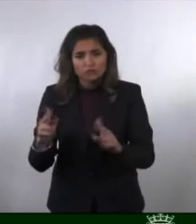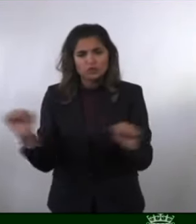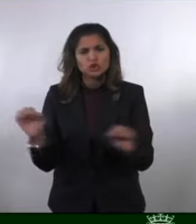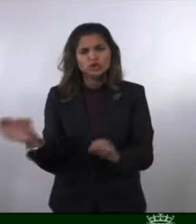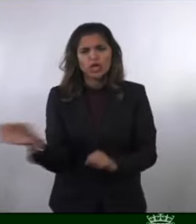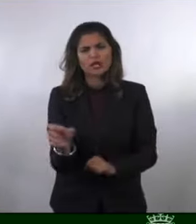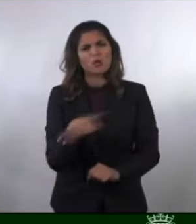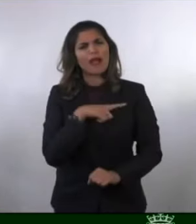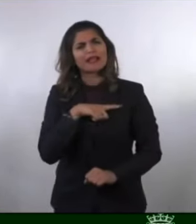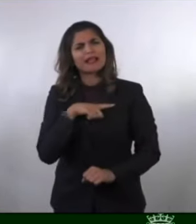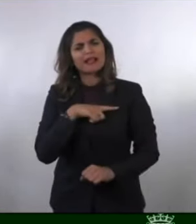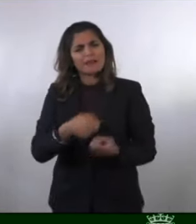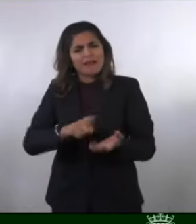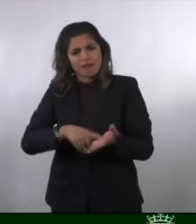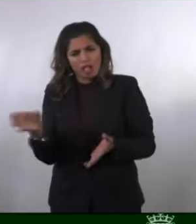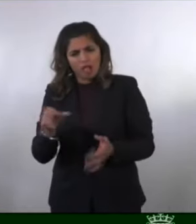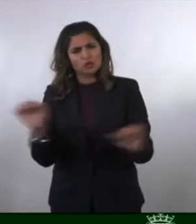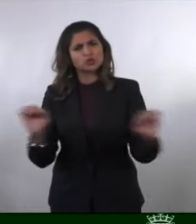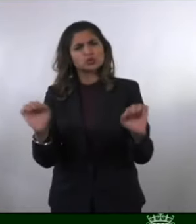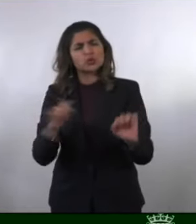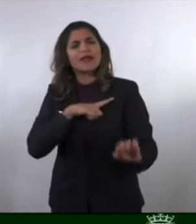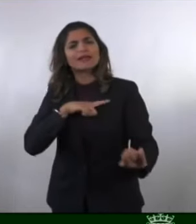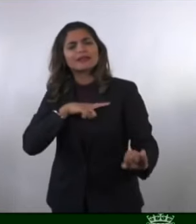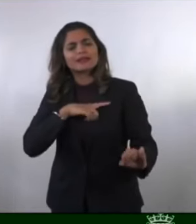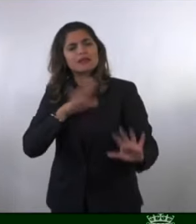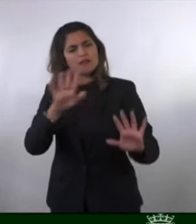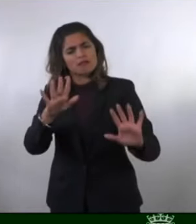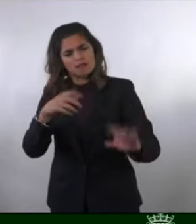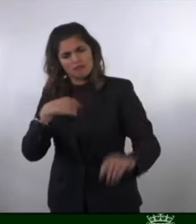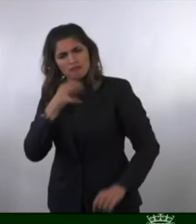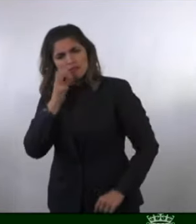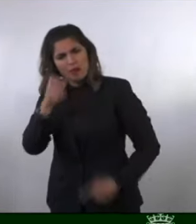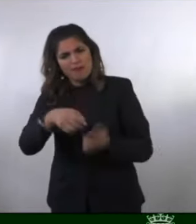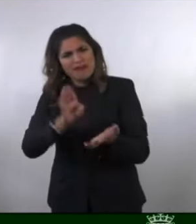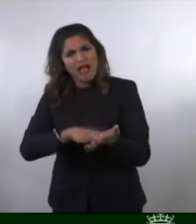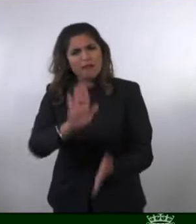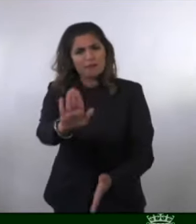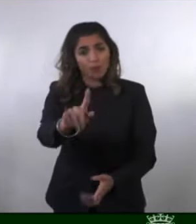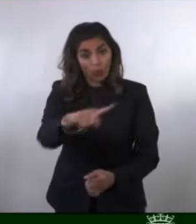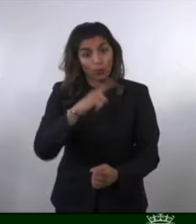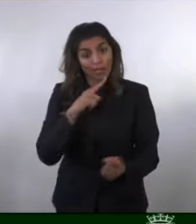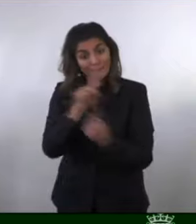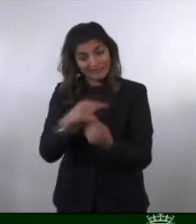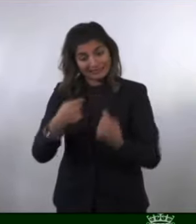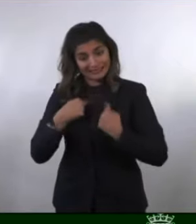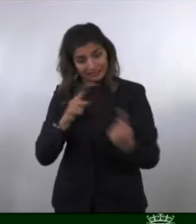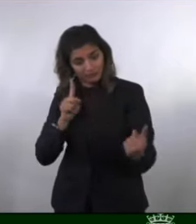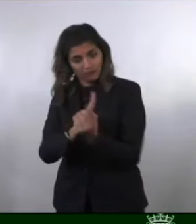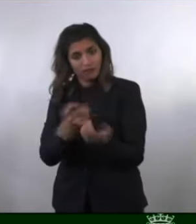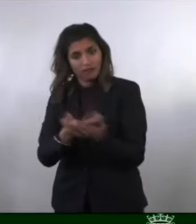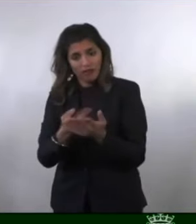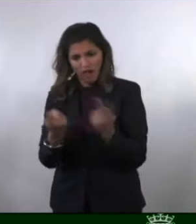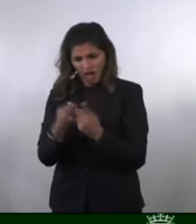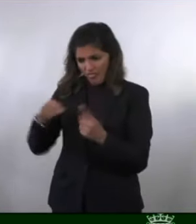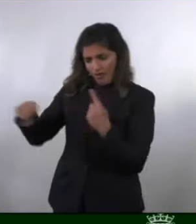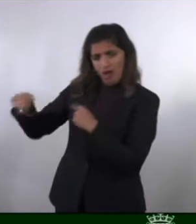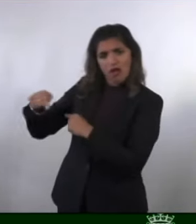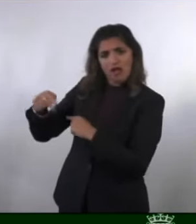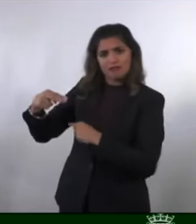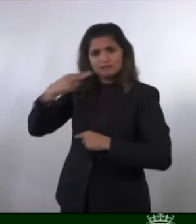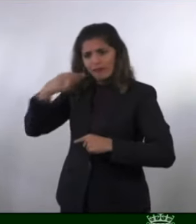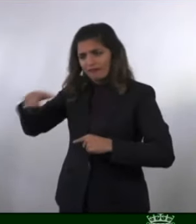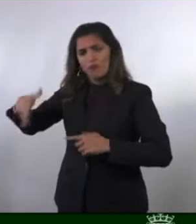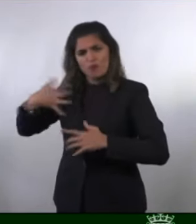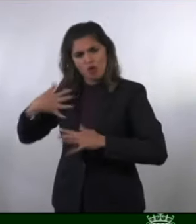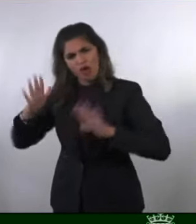sign language interpreter. So I asked the Prime Minister, will he meet with me and others who rely on sign language